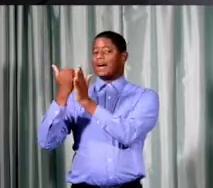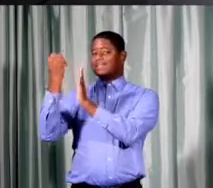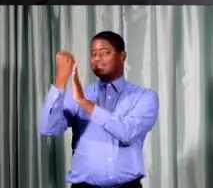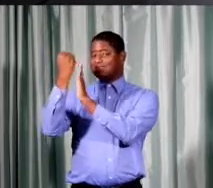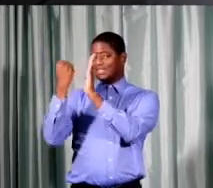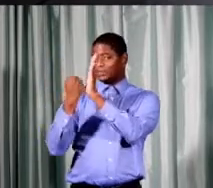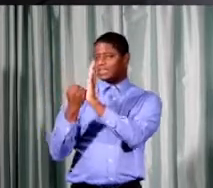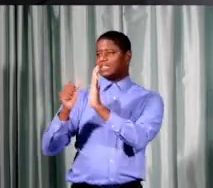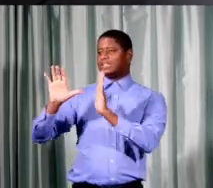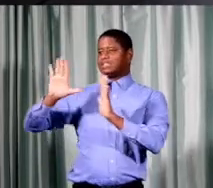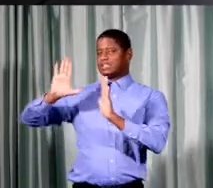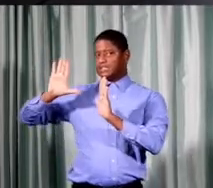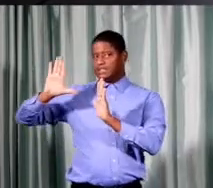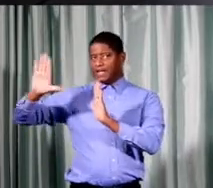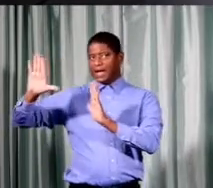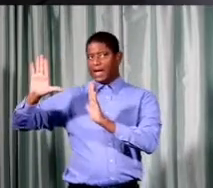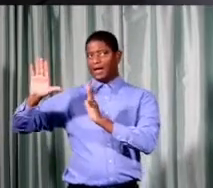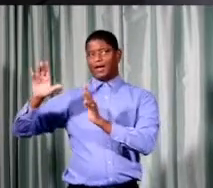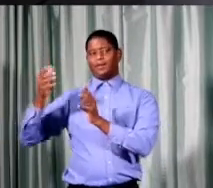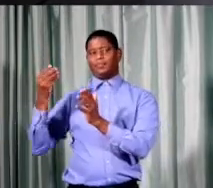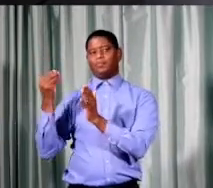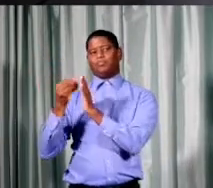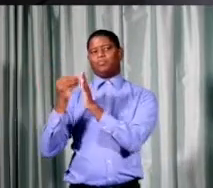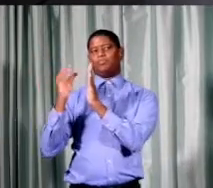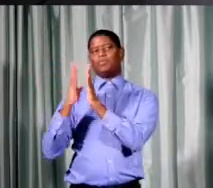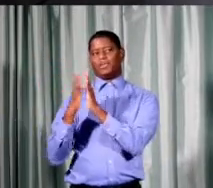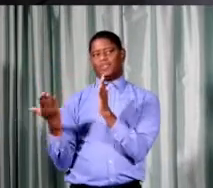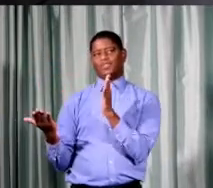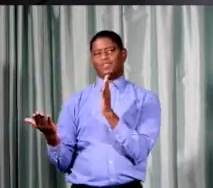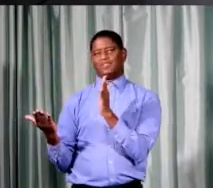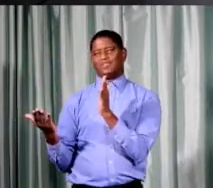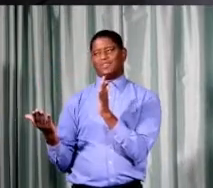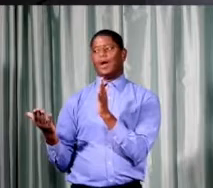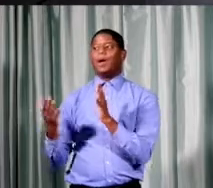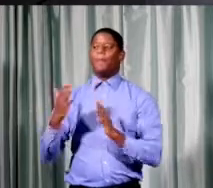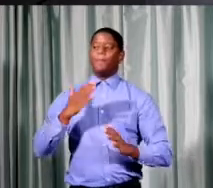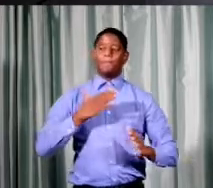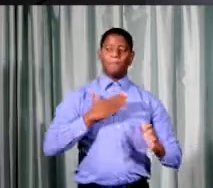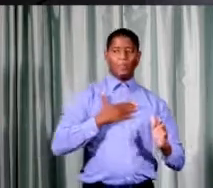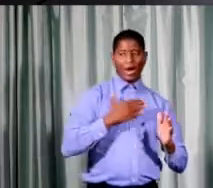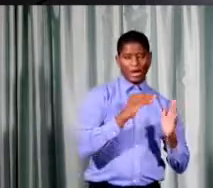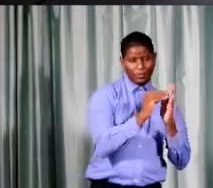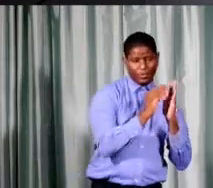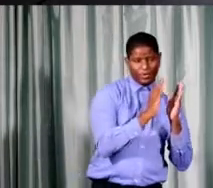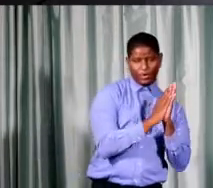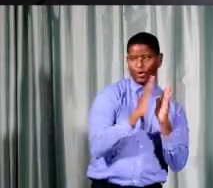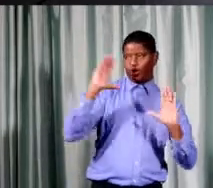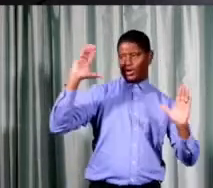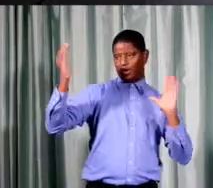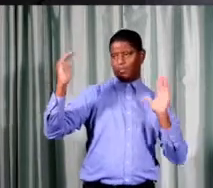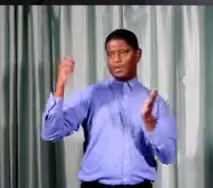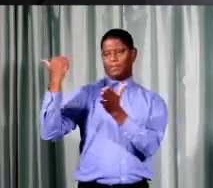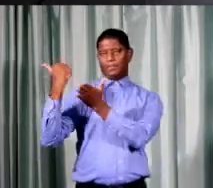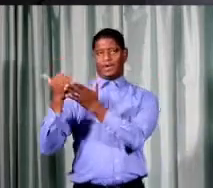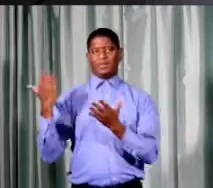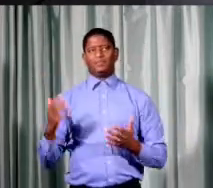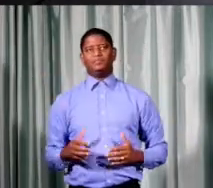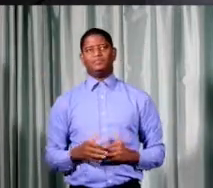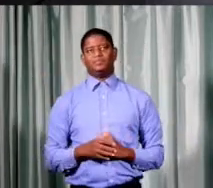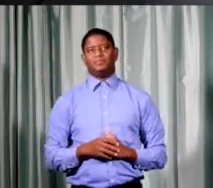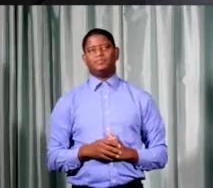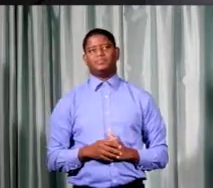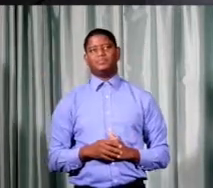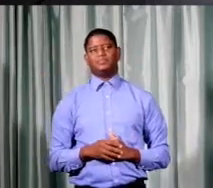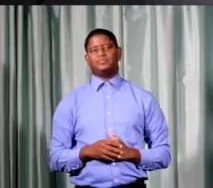records. You are supposed to have your records and compare it because they make mistakes. So that is why